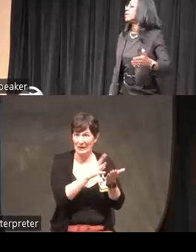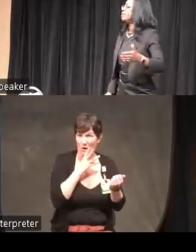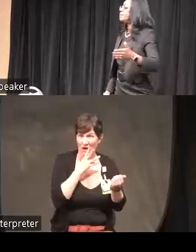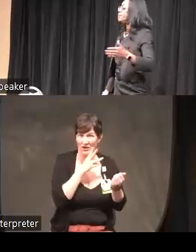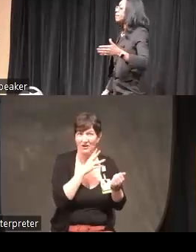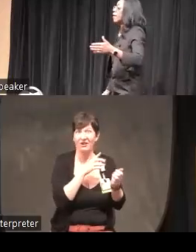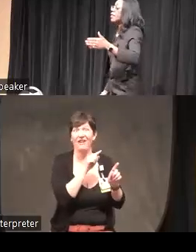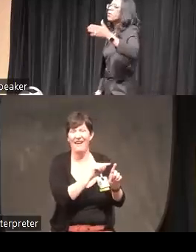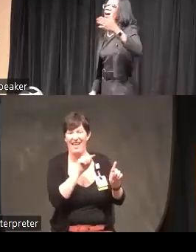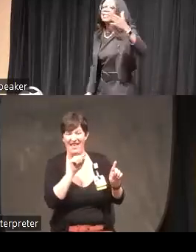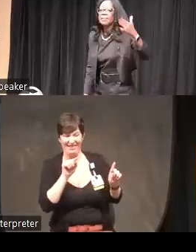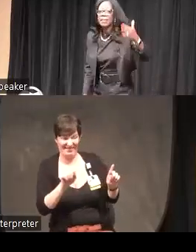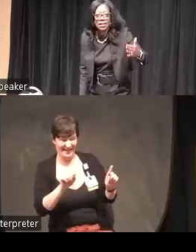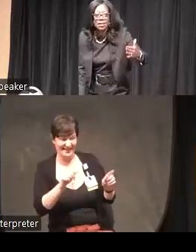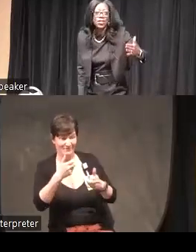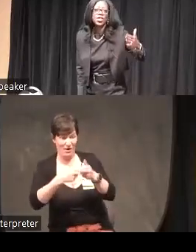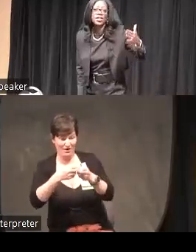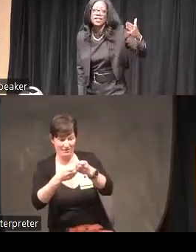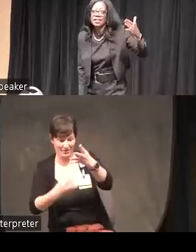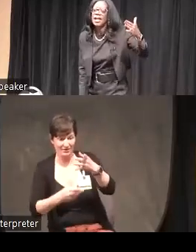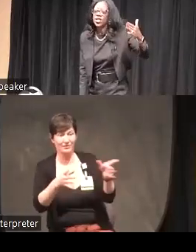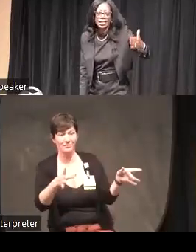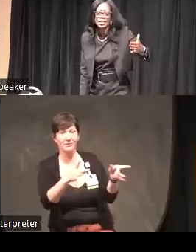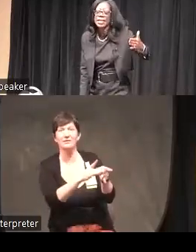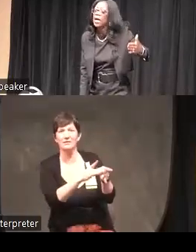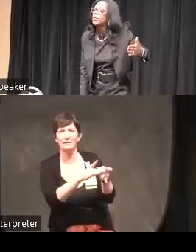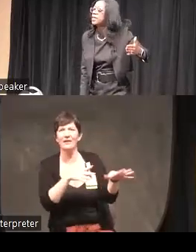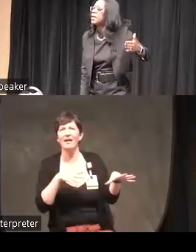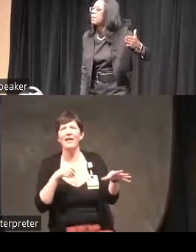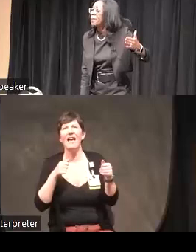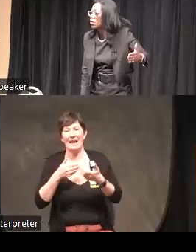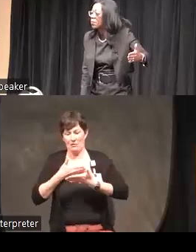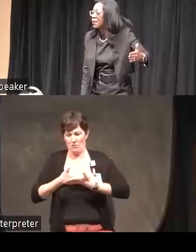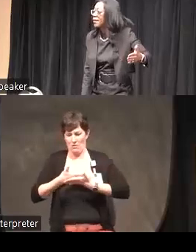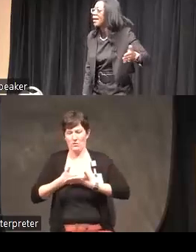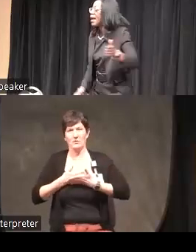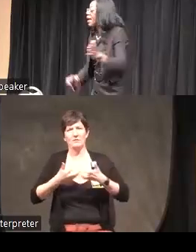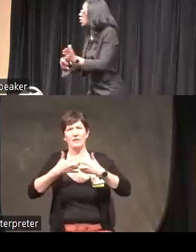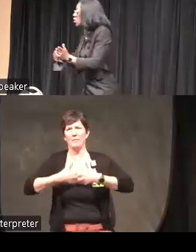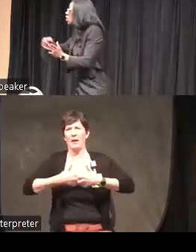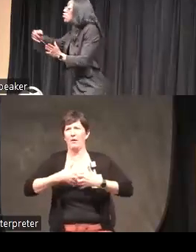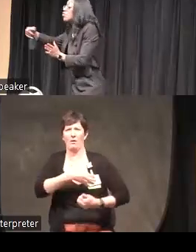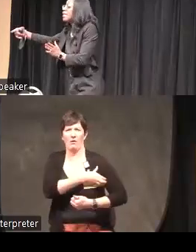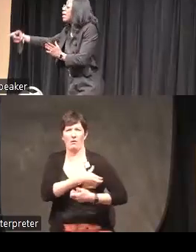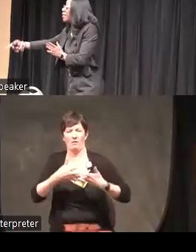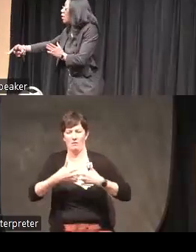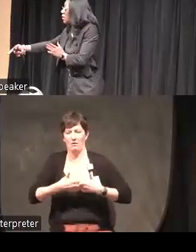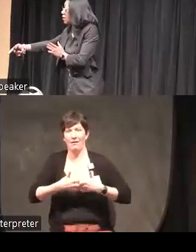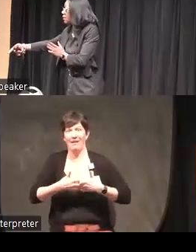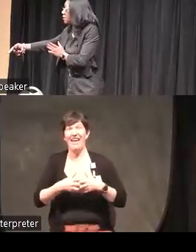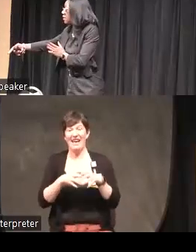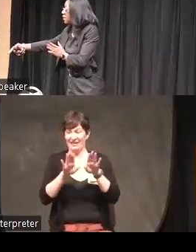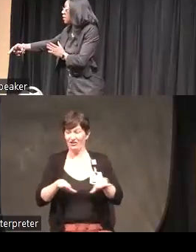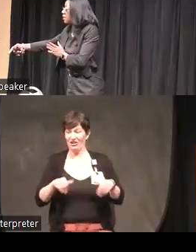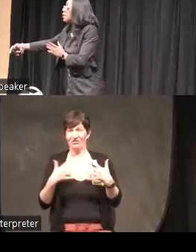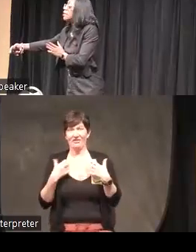water, the proximity to the Genesee County power plant, and her children's health